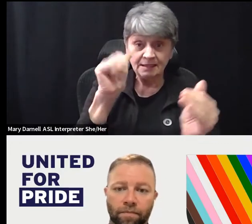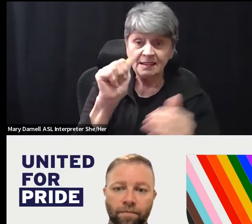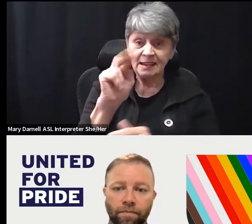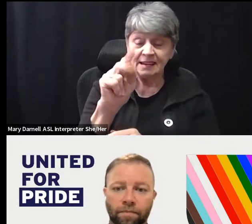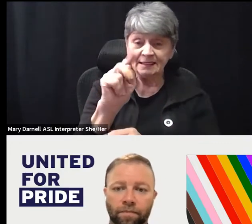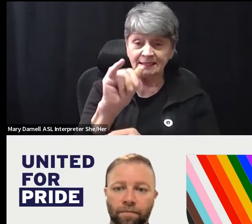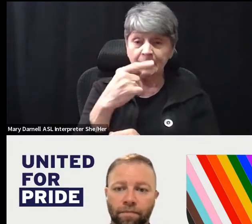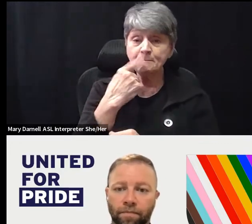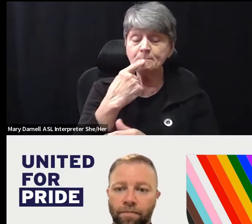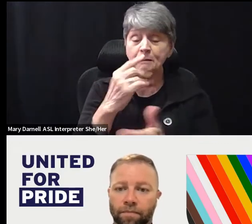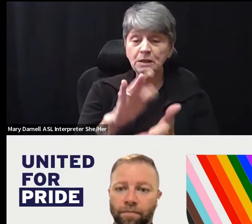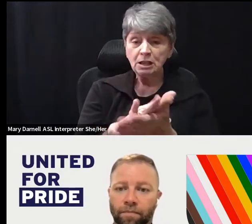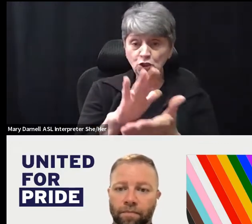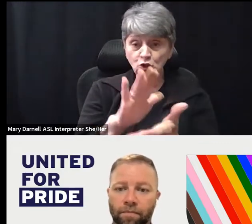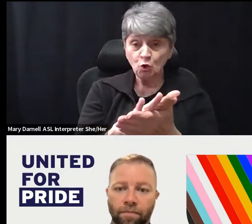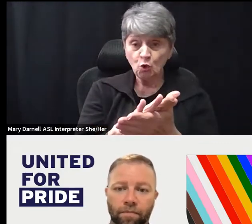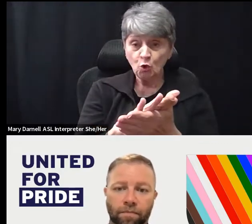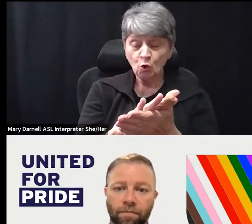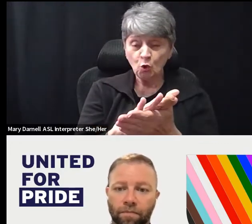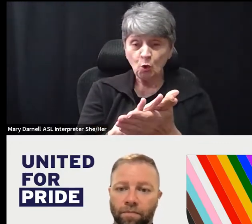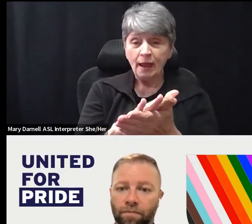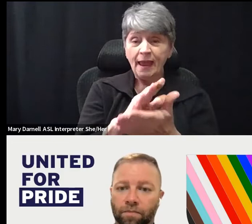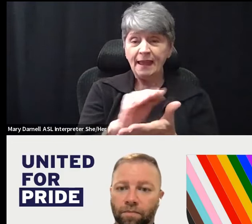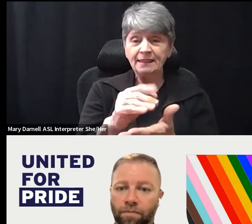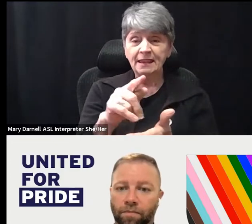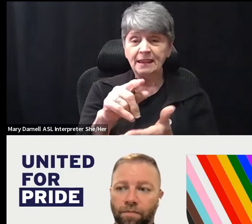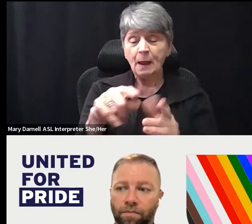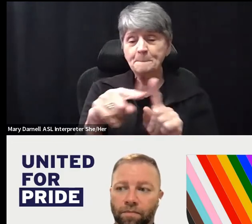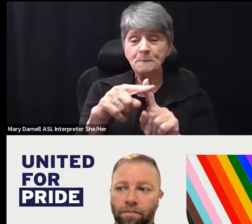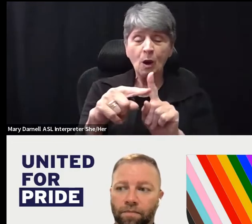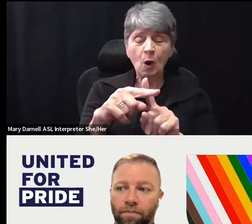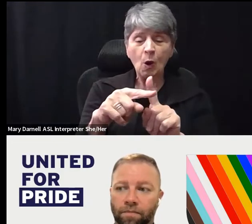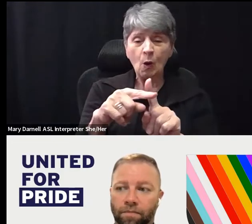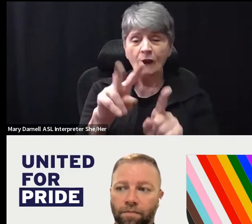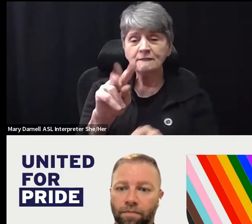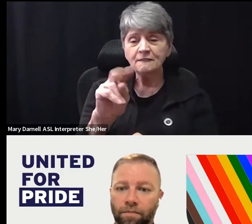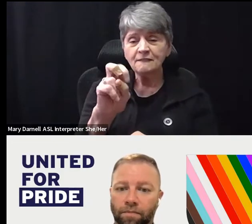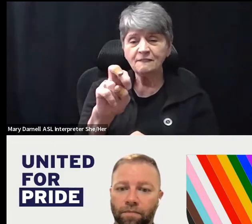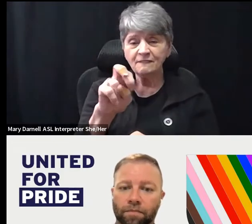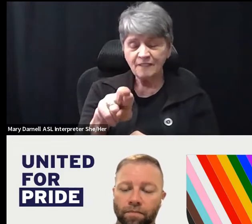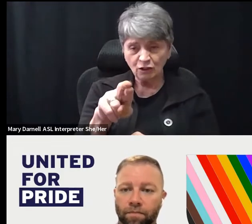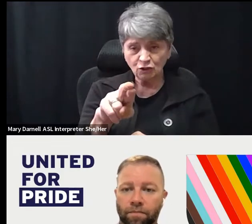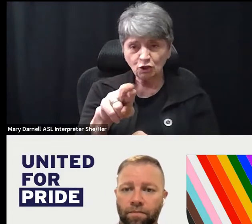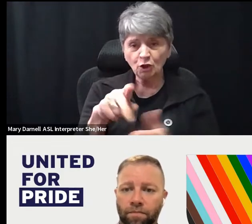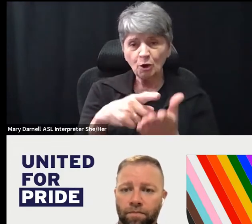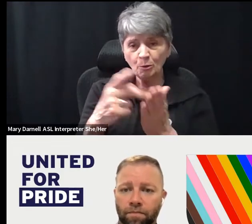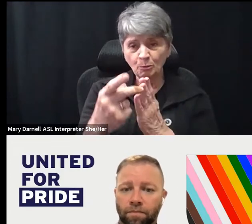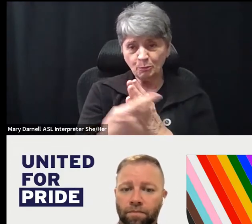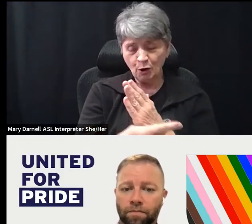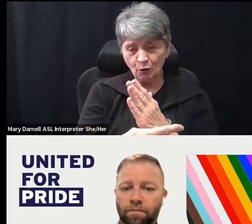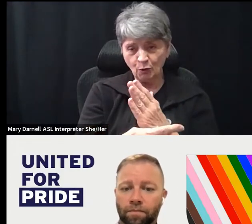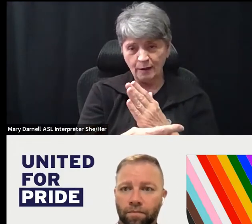school forces, the pro-voucher people are going to say that this case means that they can't have non-discrimination provisions, and they're going to try to roll them